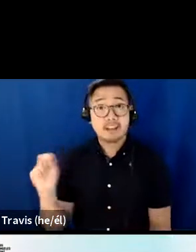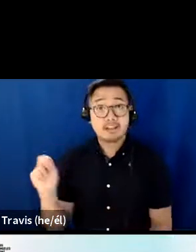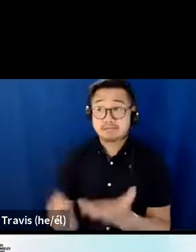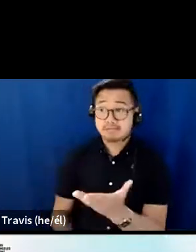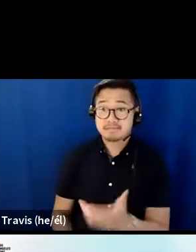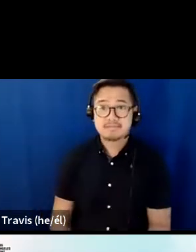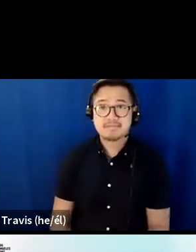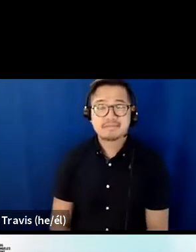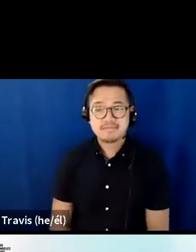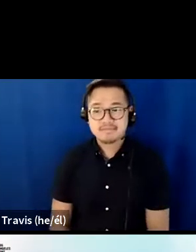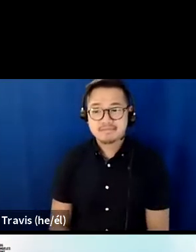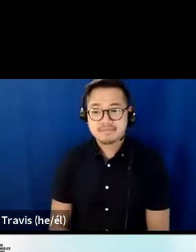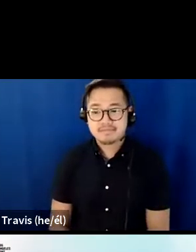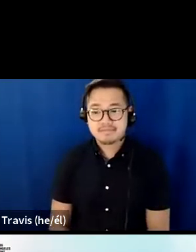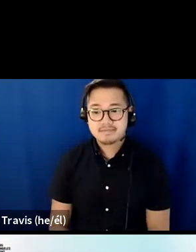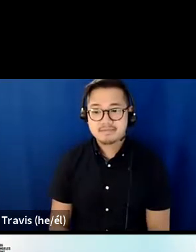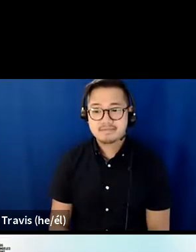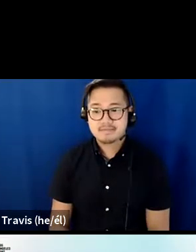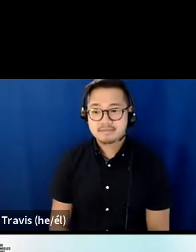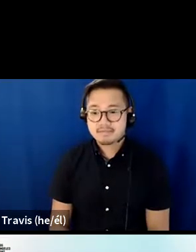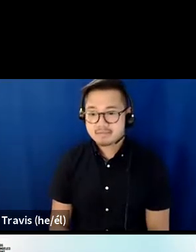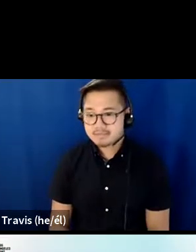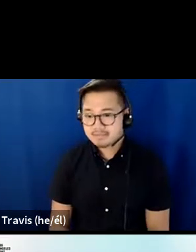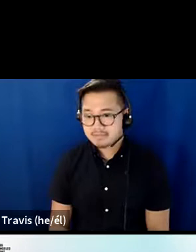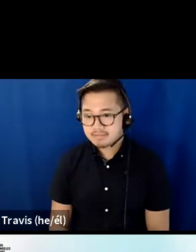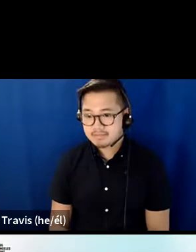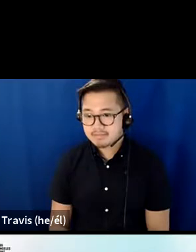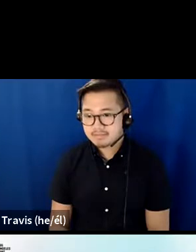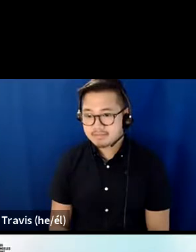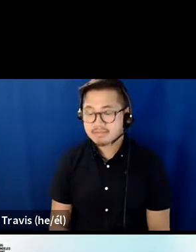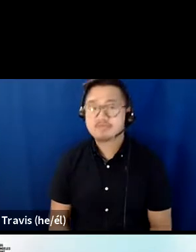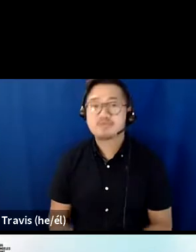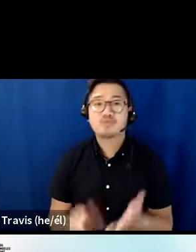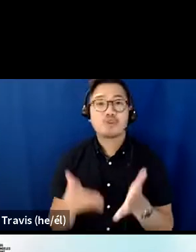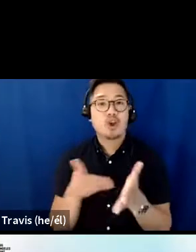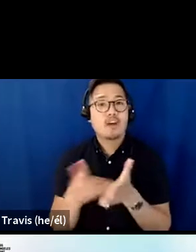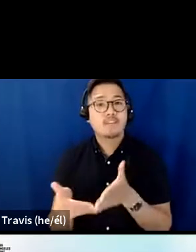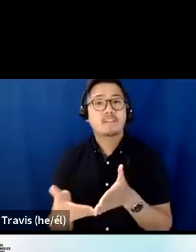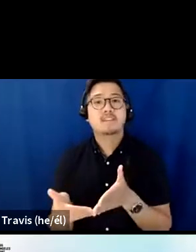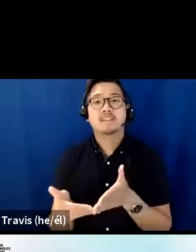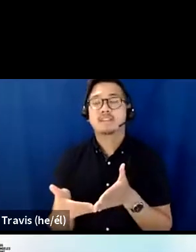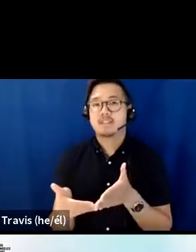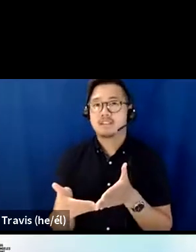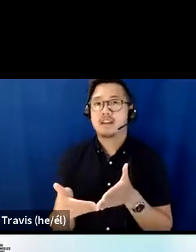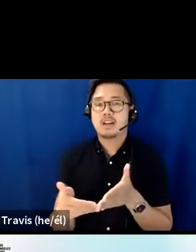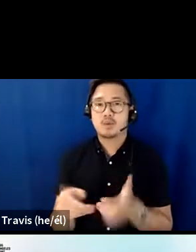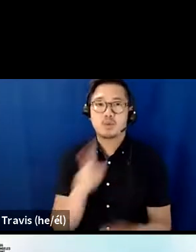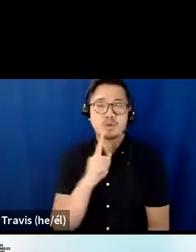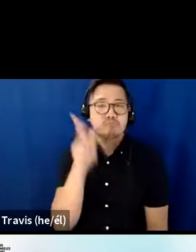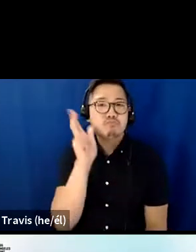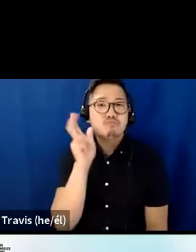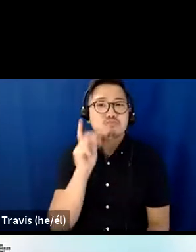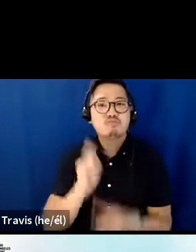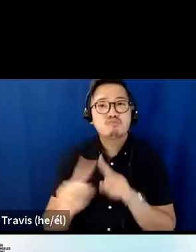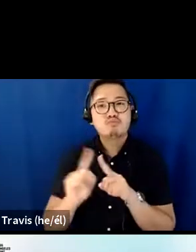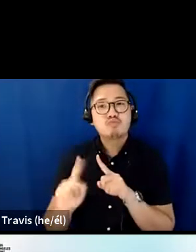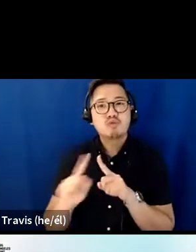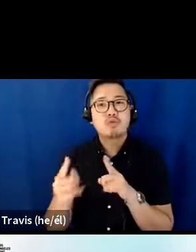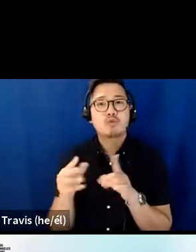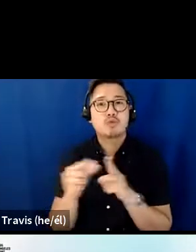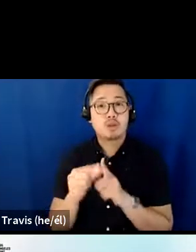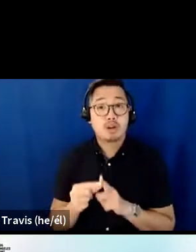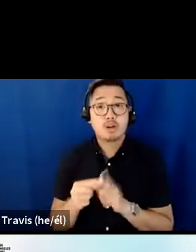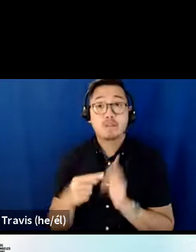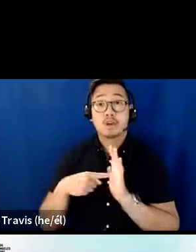know, I often lately listen to the words that we use. So I'm into being clear. So when I use the